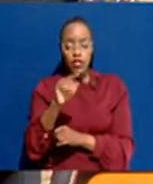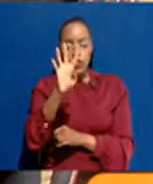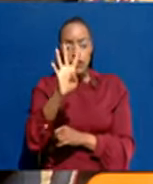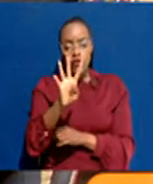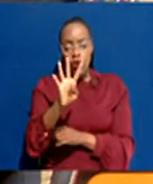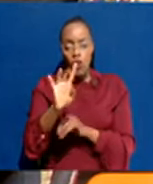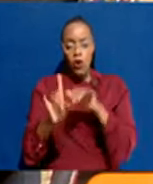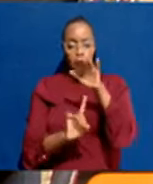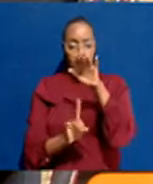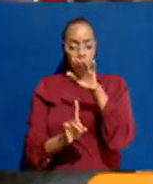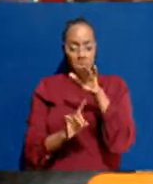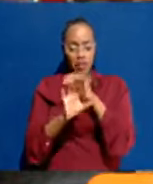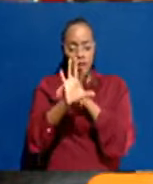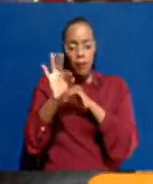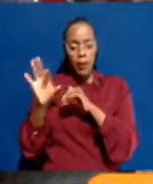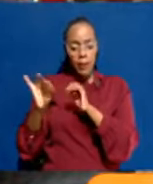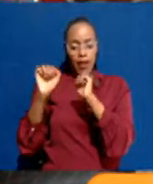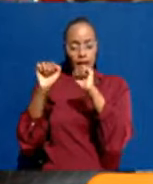ministries.